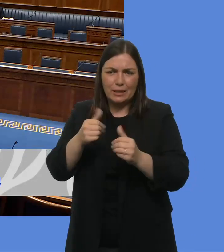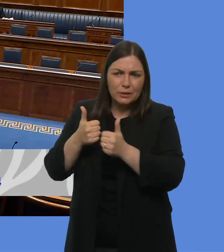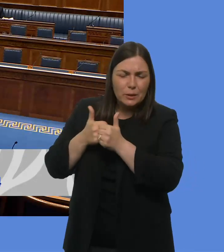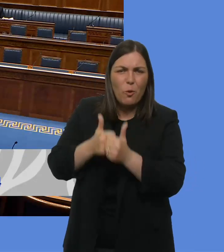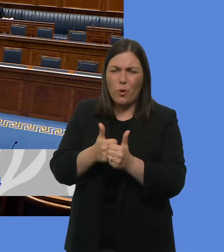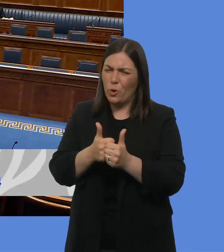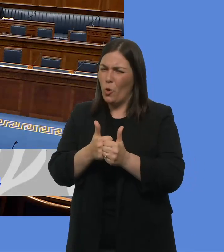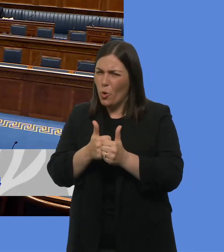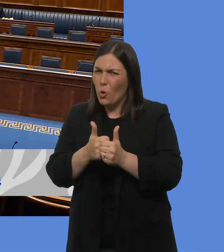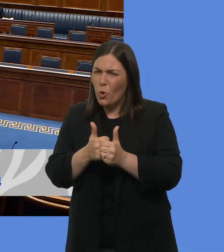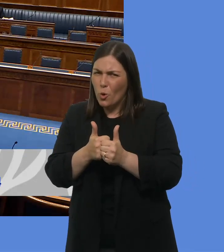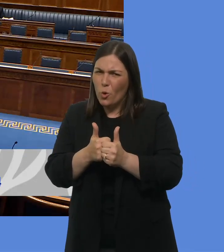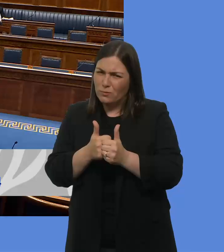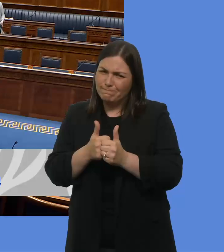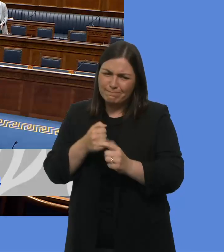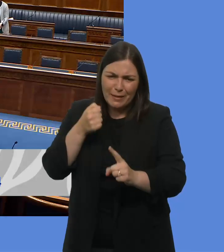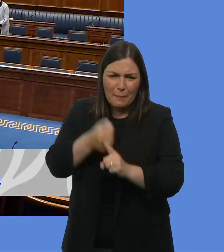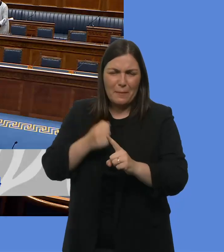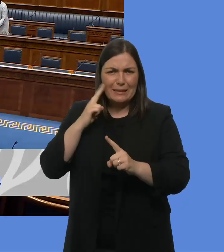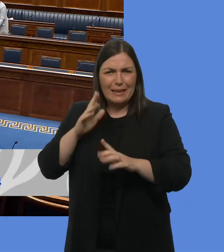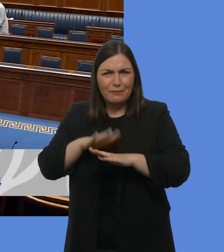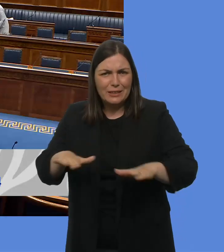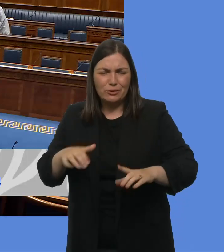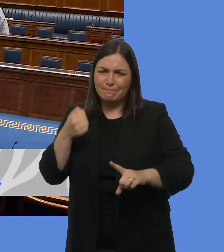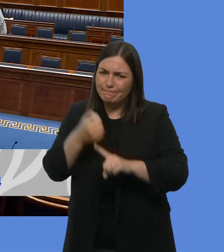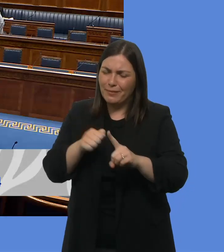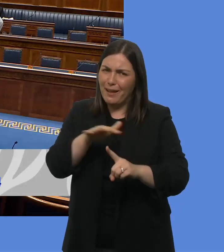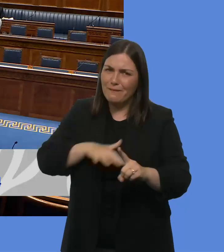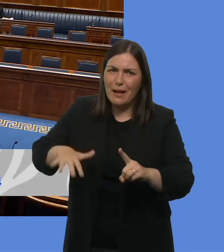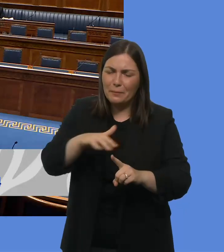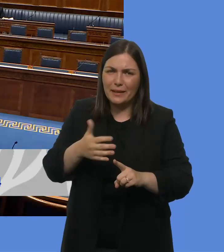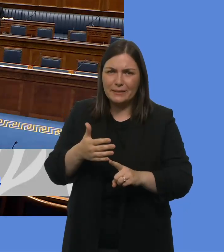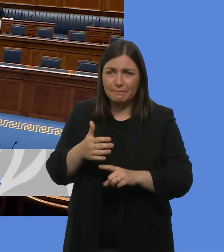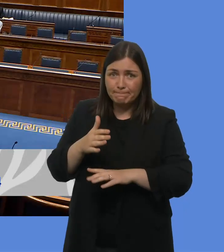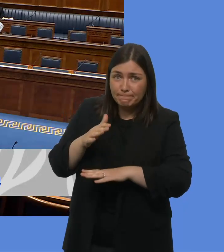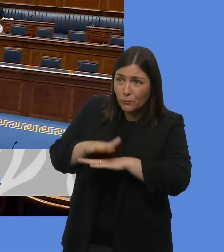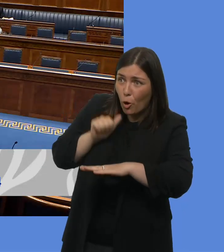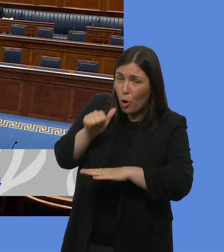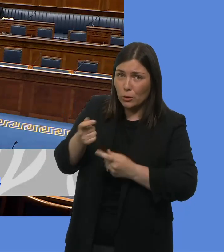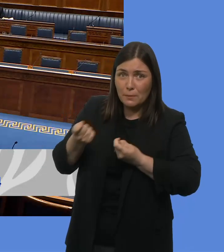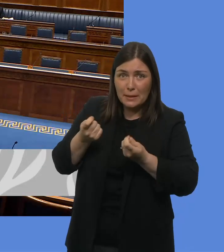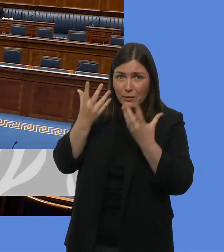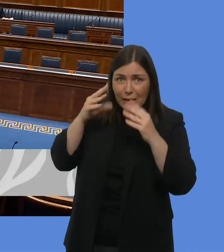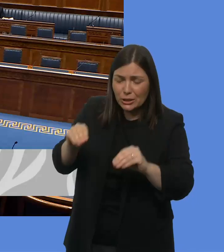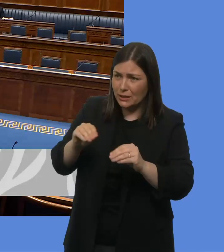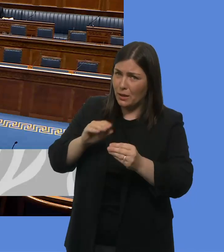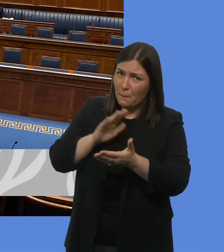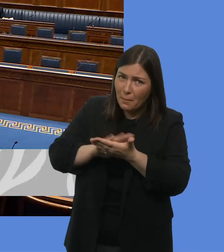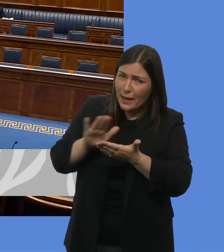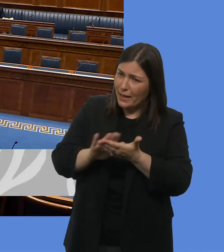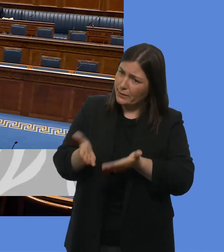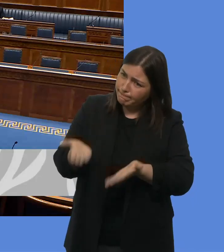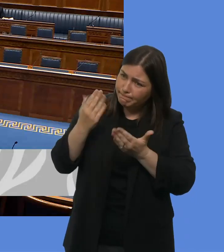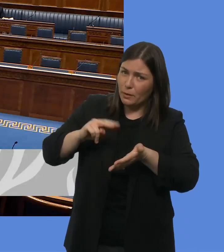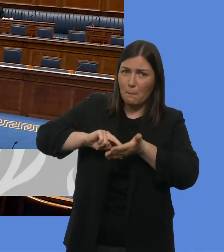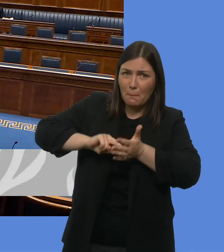had on deaf children and their families, and calls on the Minister of Education to bring forward plans to ensure that every deaf child and